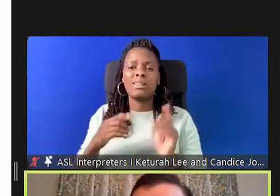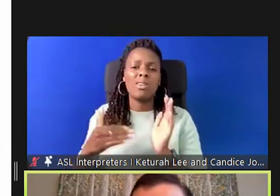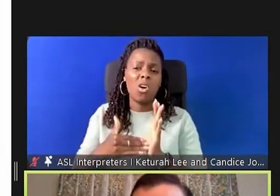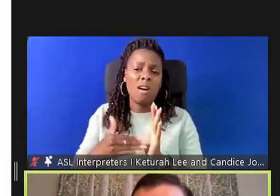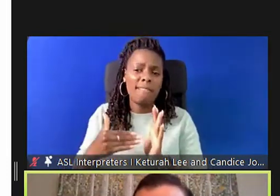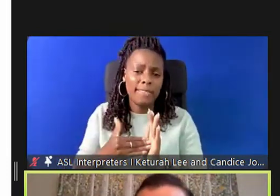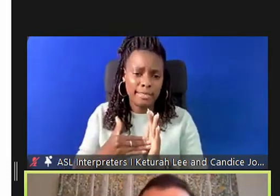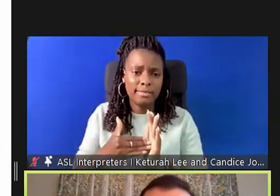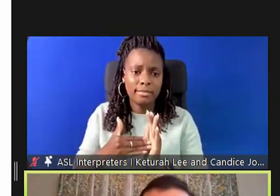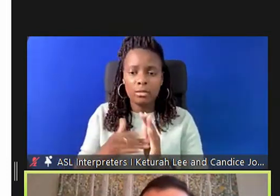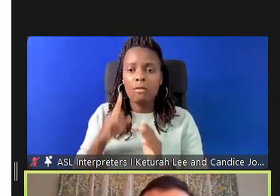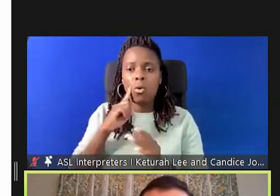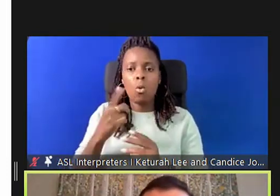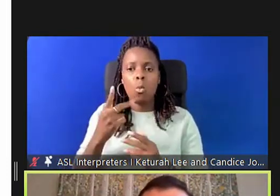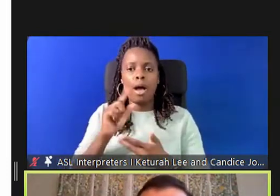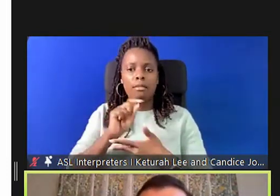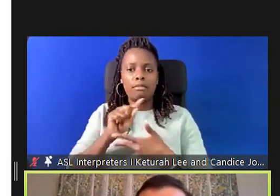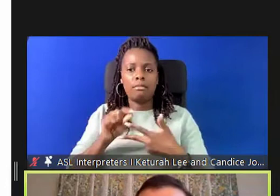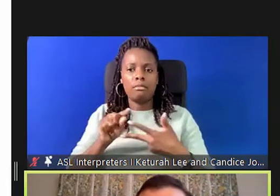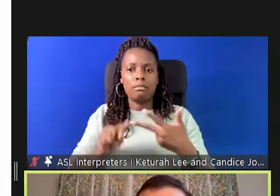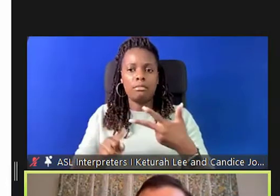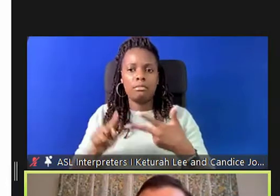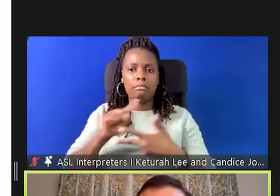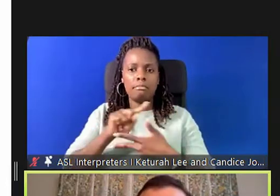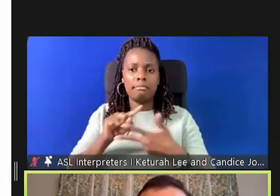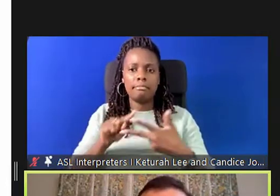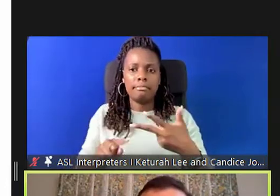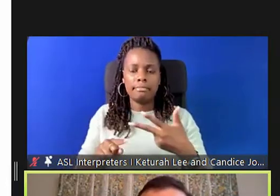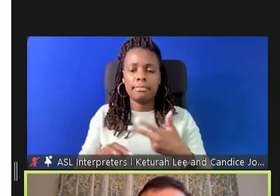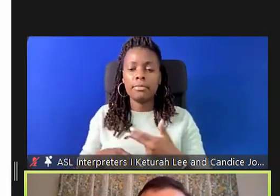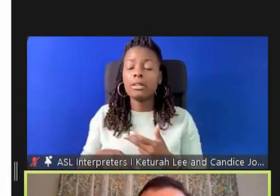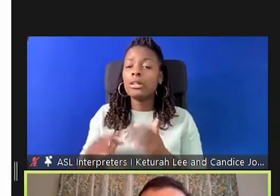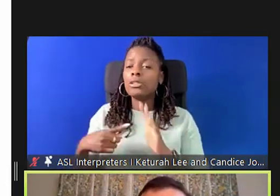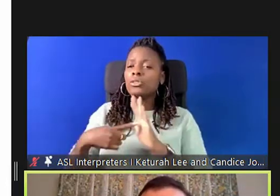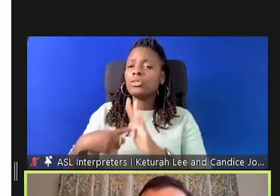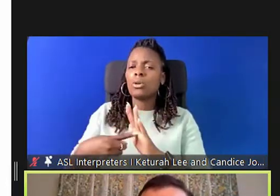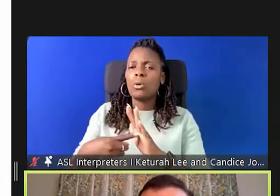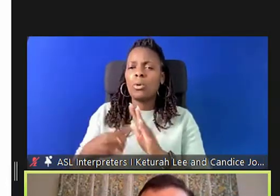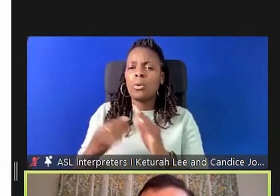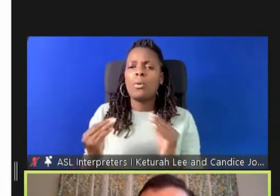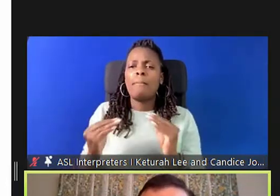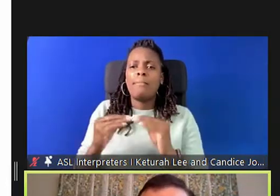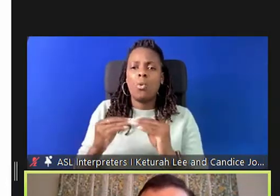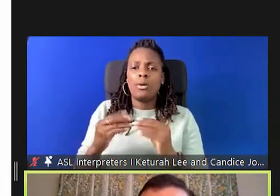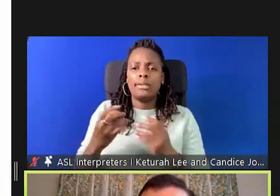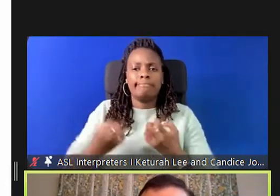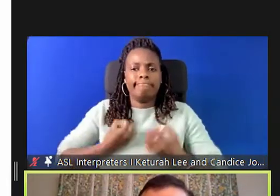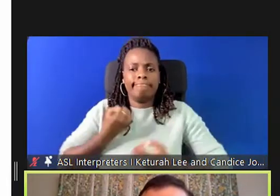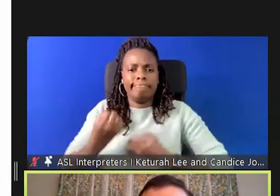one question, and that might signify a higher level of emotional distress.